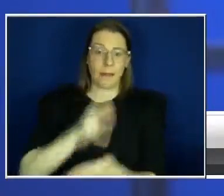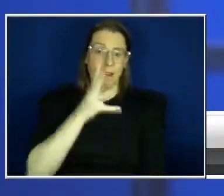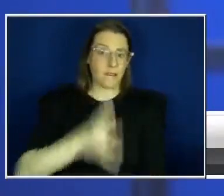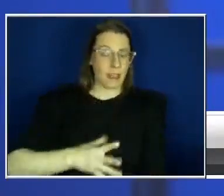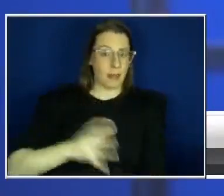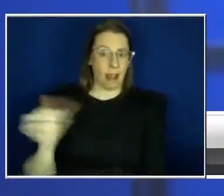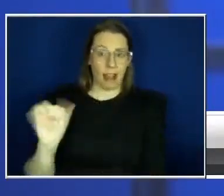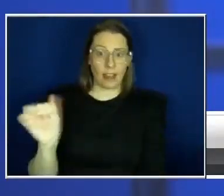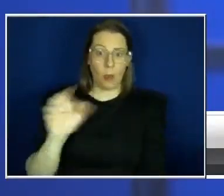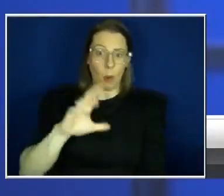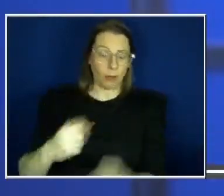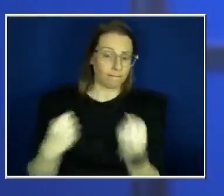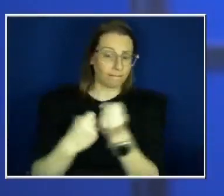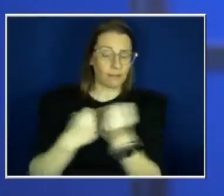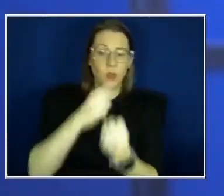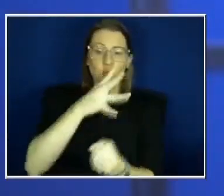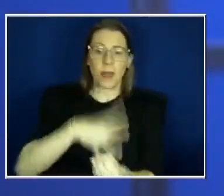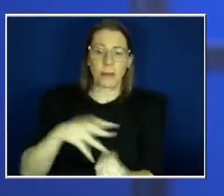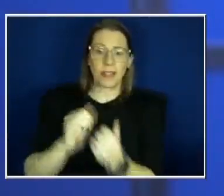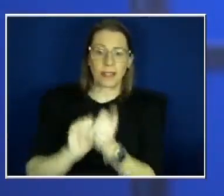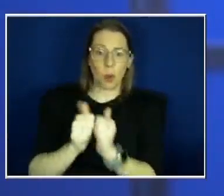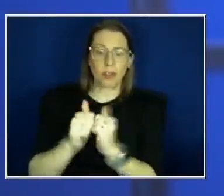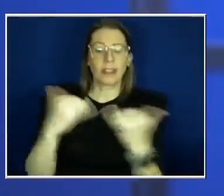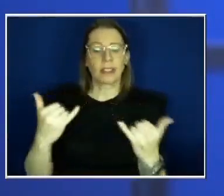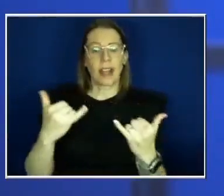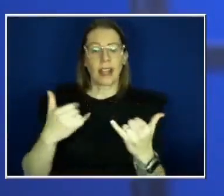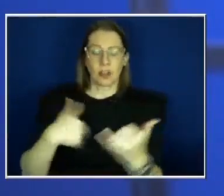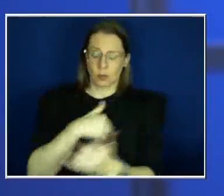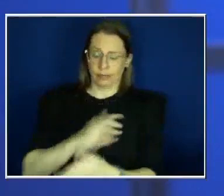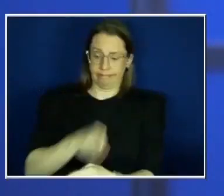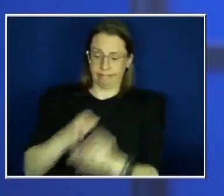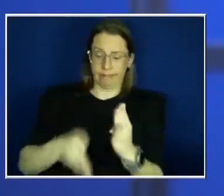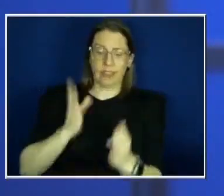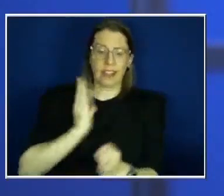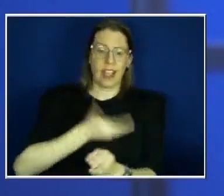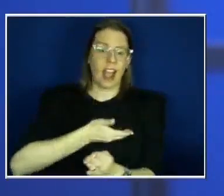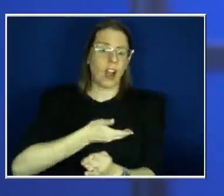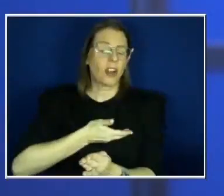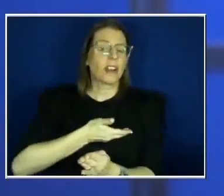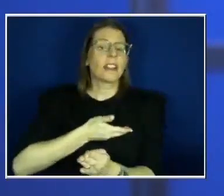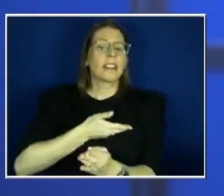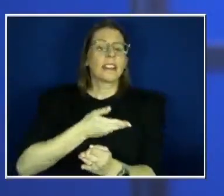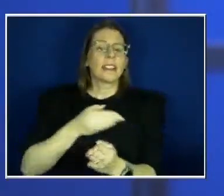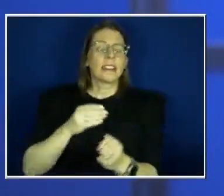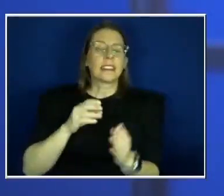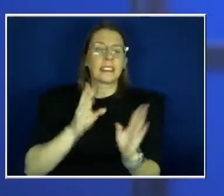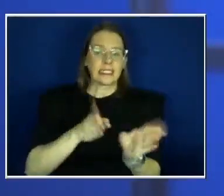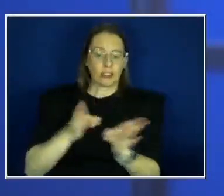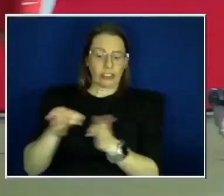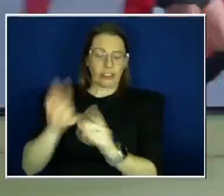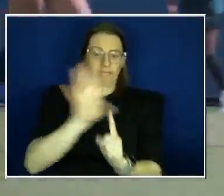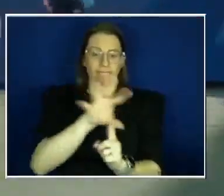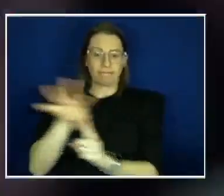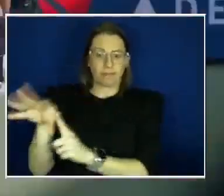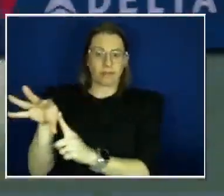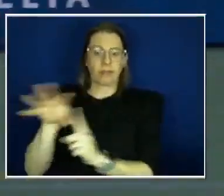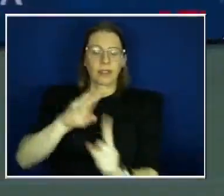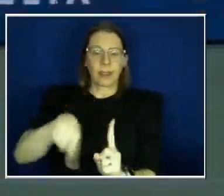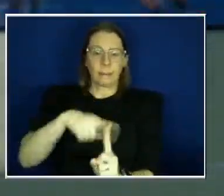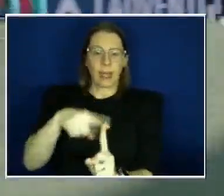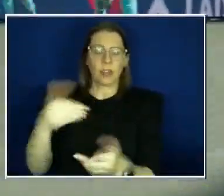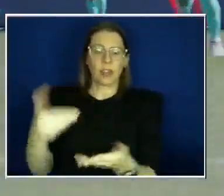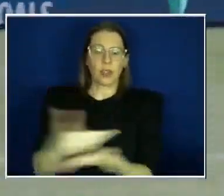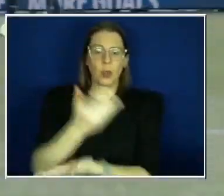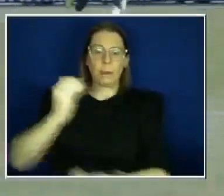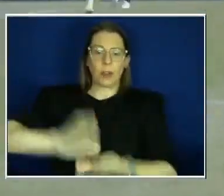of women's sports. Today, we wrap up our series on female-focused sports medicine by shining a light on the new partnership between